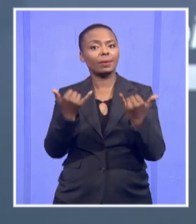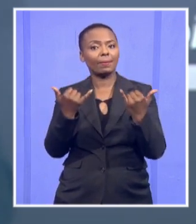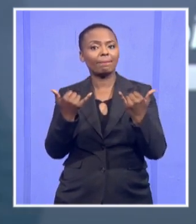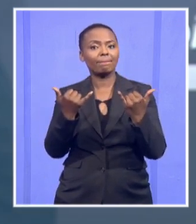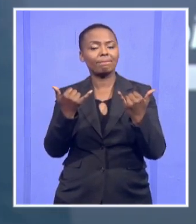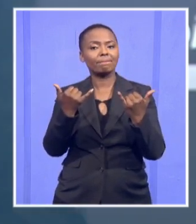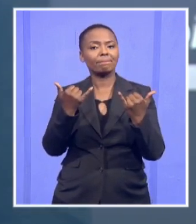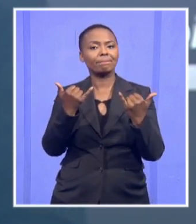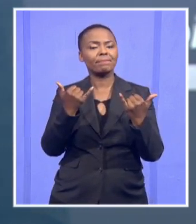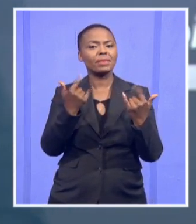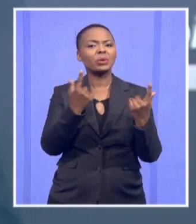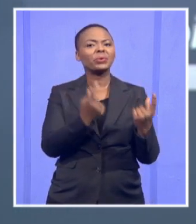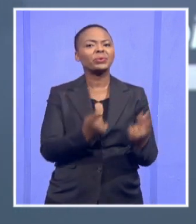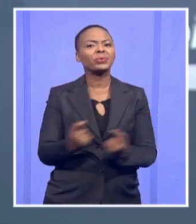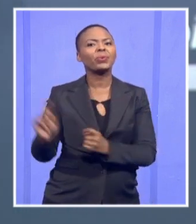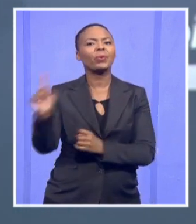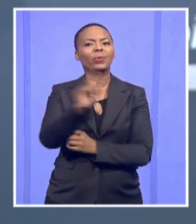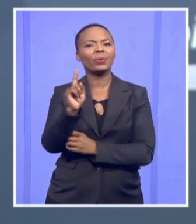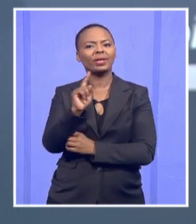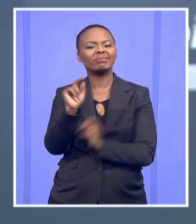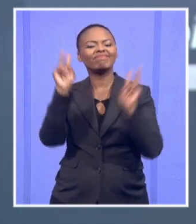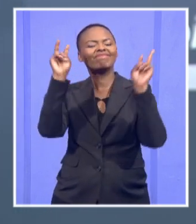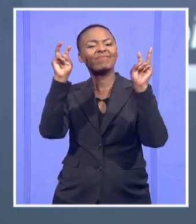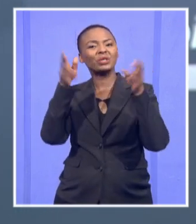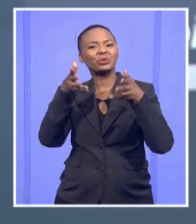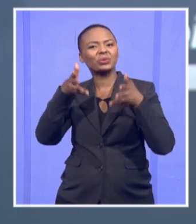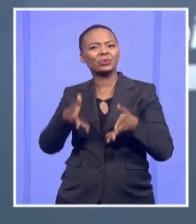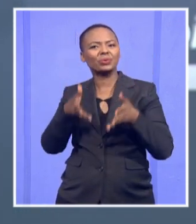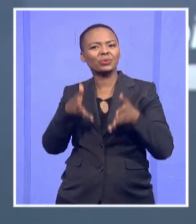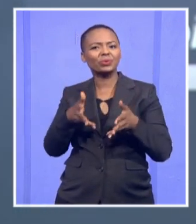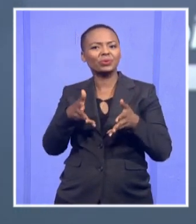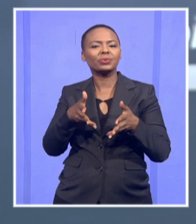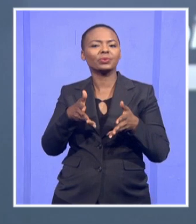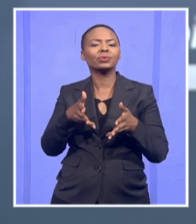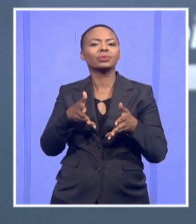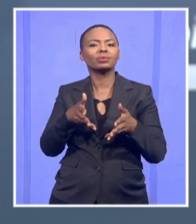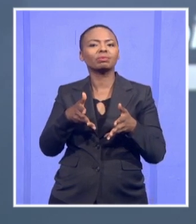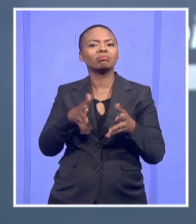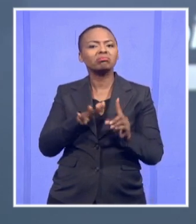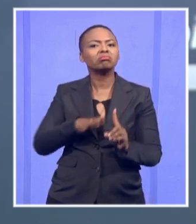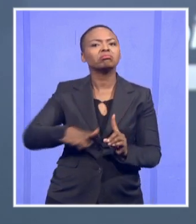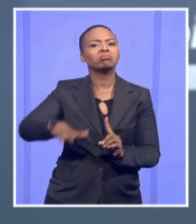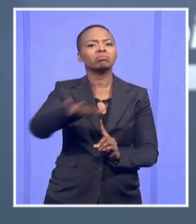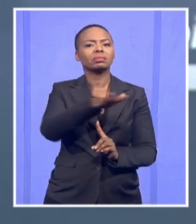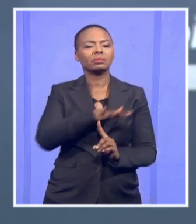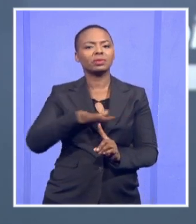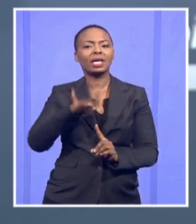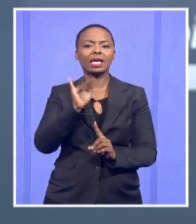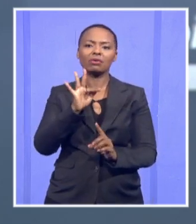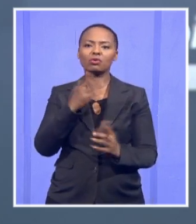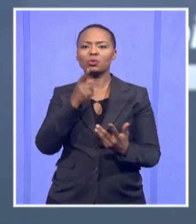react in the situation, in our current situation as being a road user.